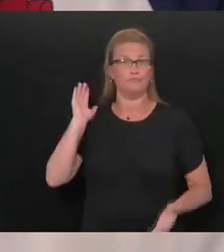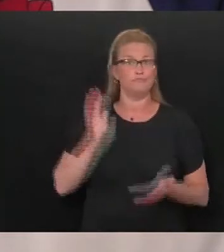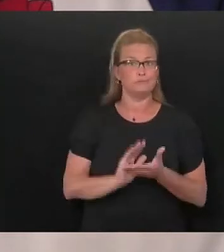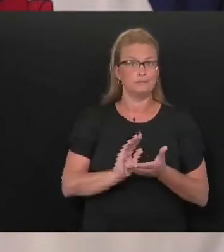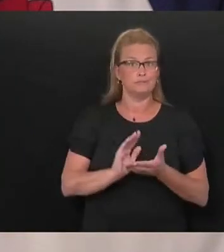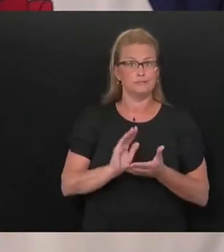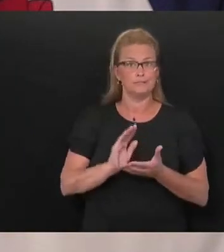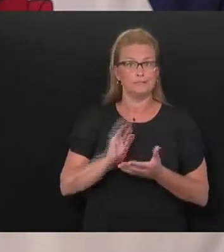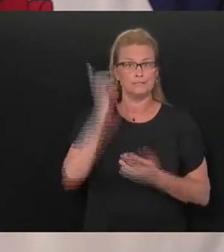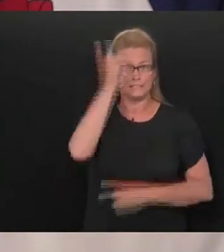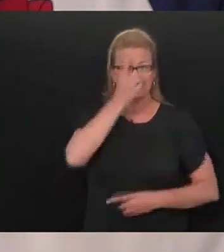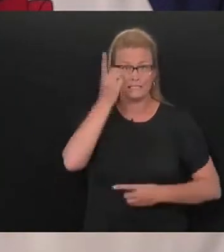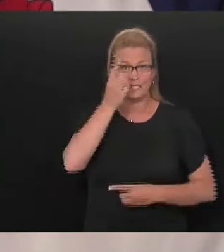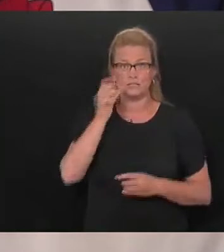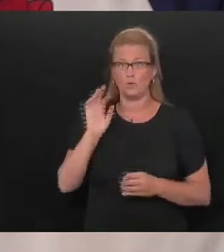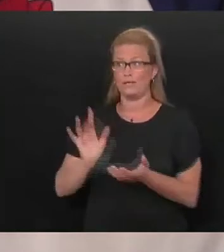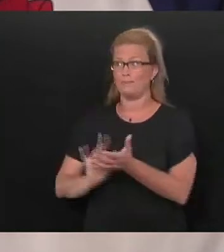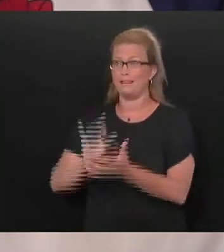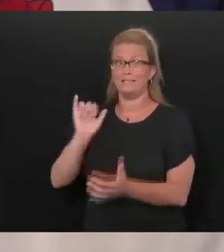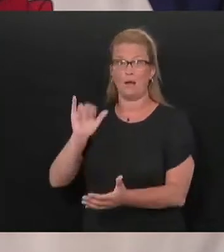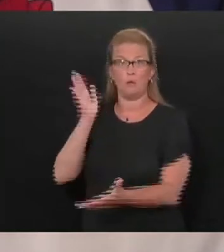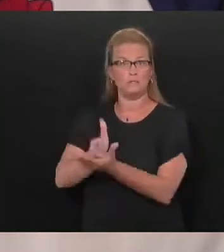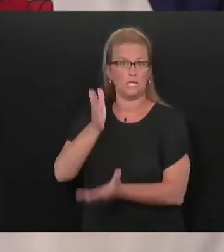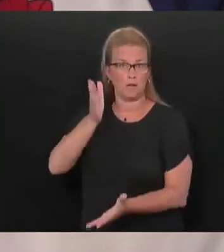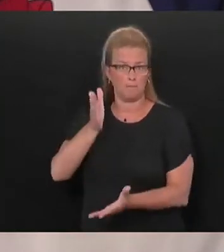that stops. Now,